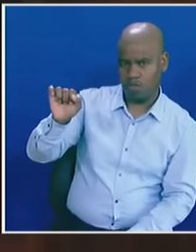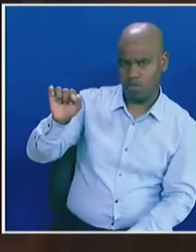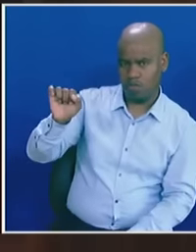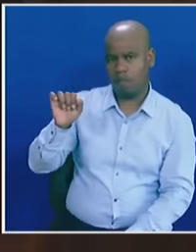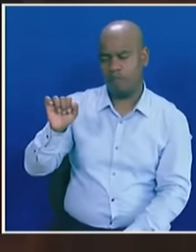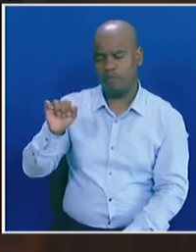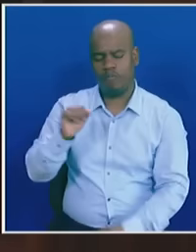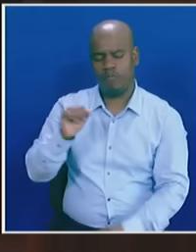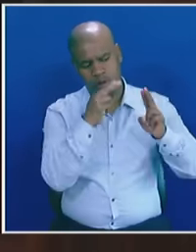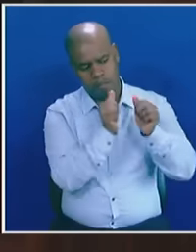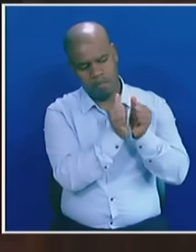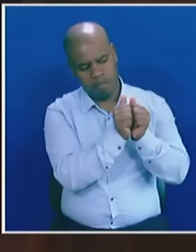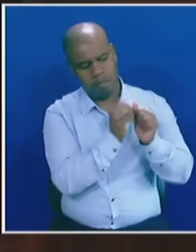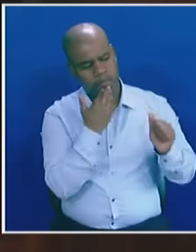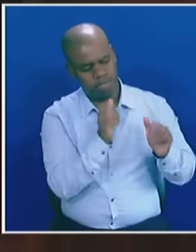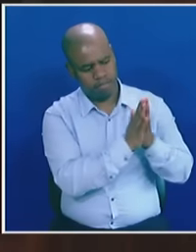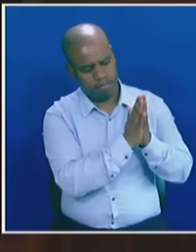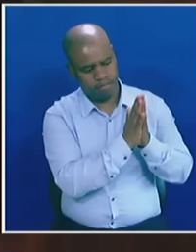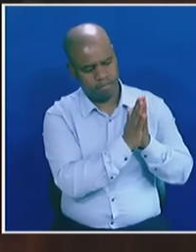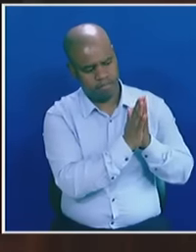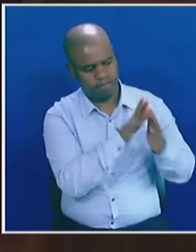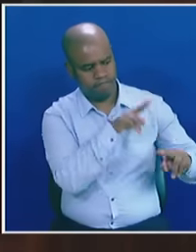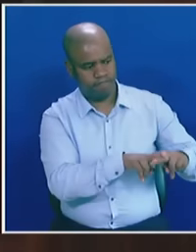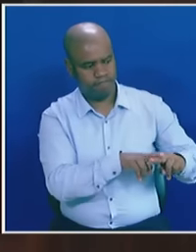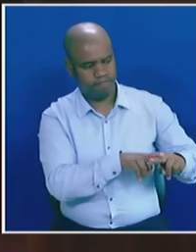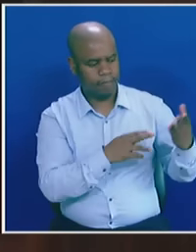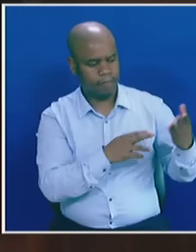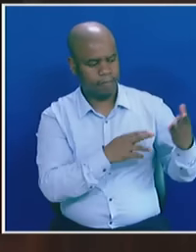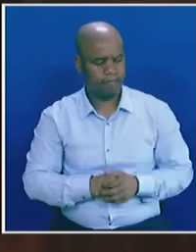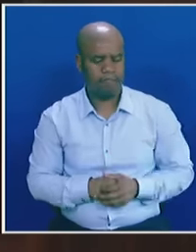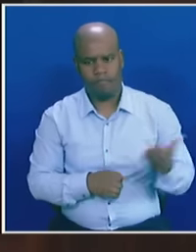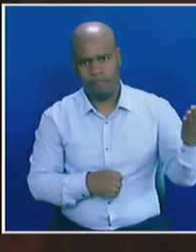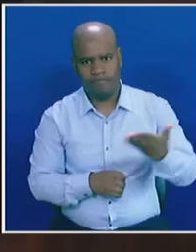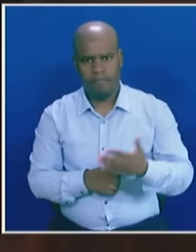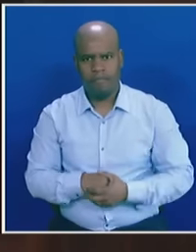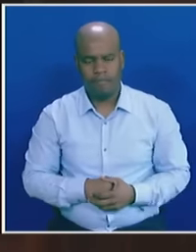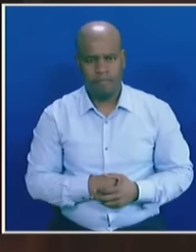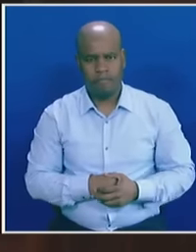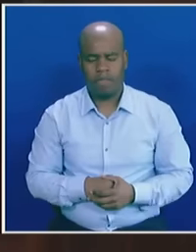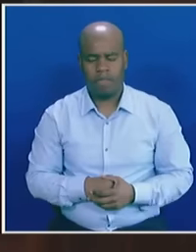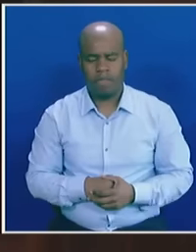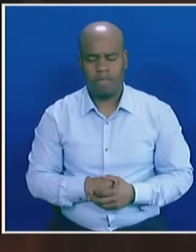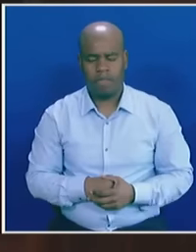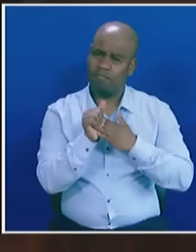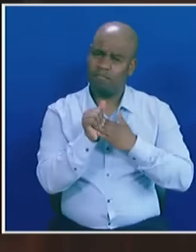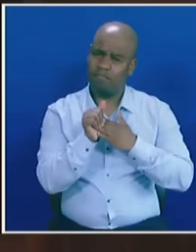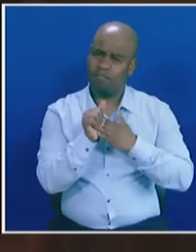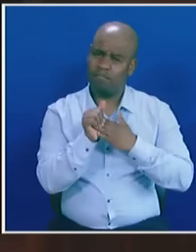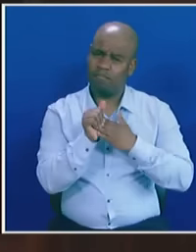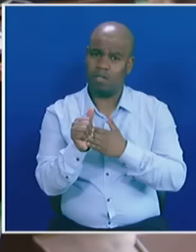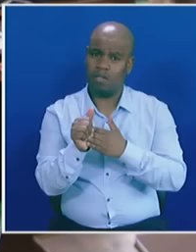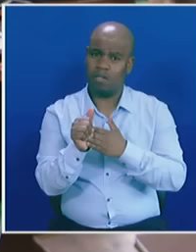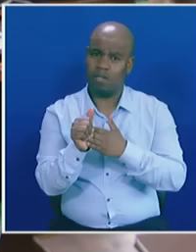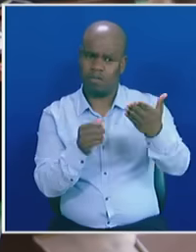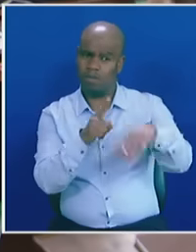not provide service. Ngagula, may you please take a seat? Honorable member, may you come in? Chairperson, can you just guide us on the length of time allocated to this